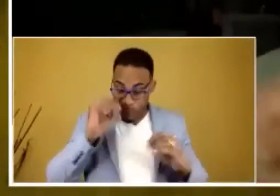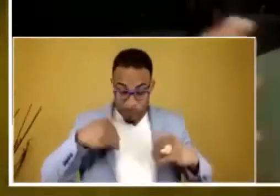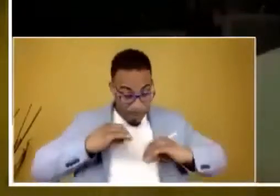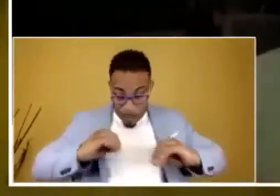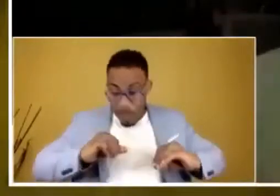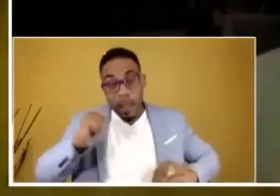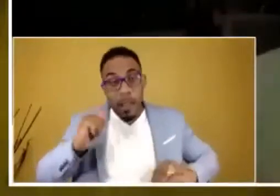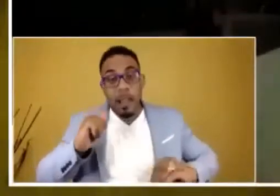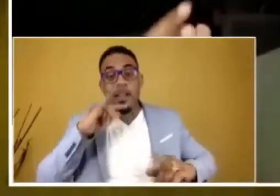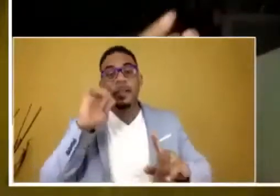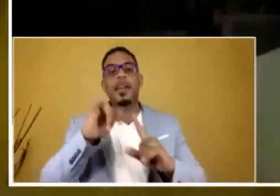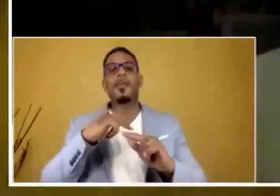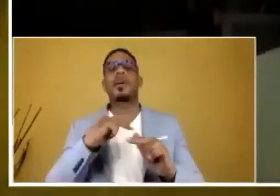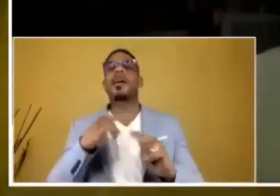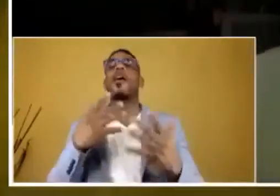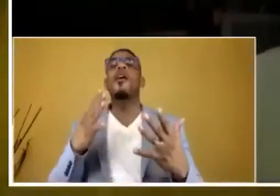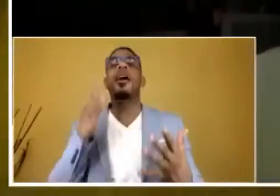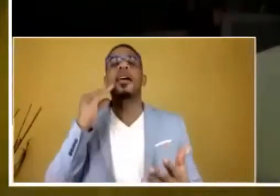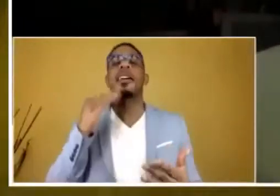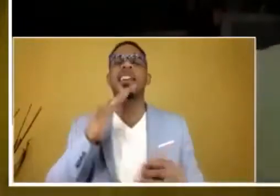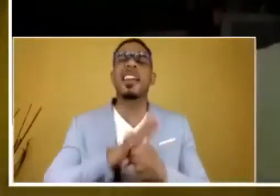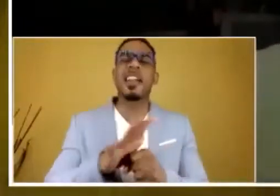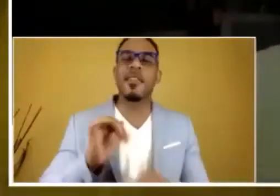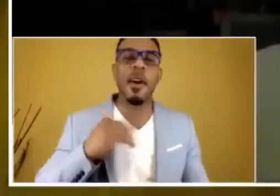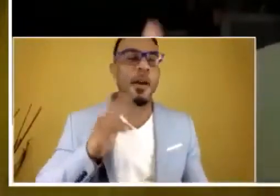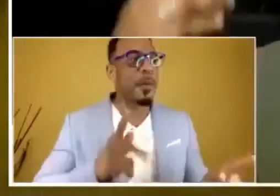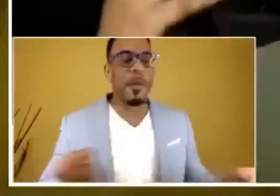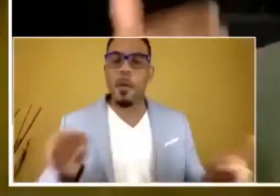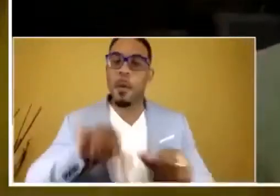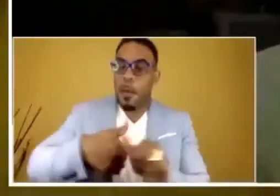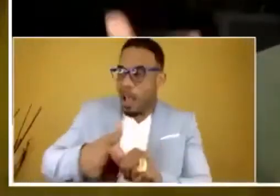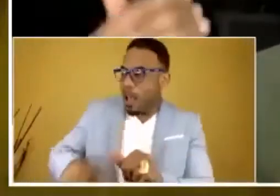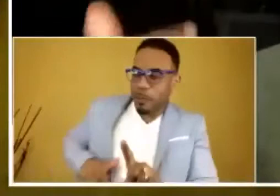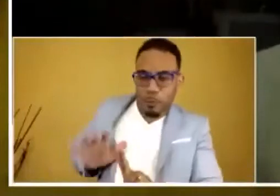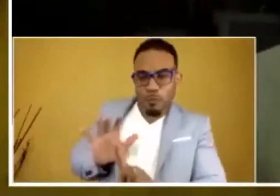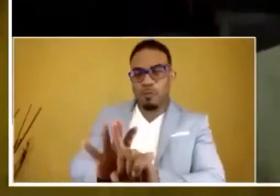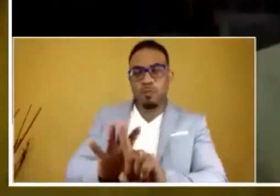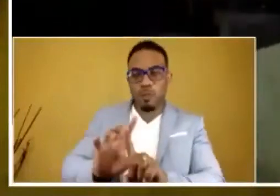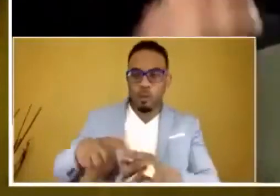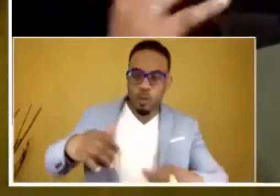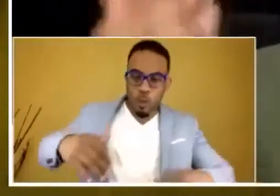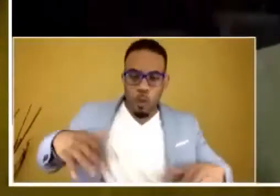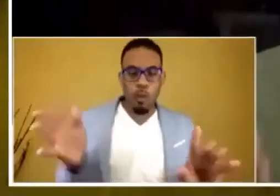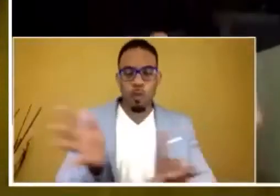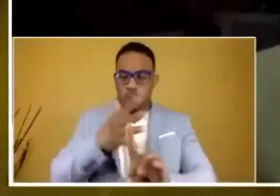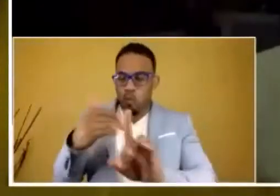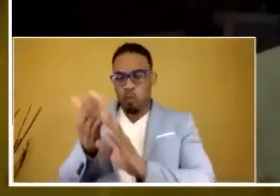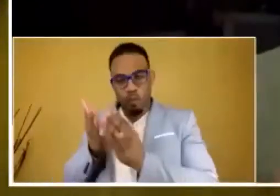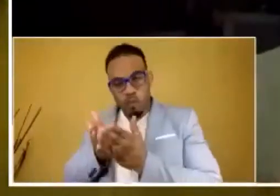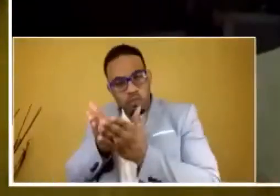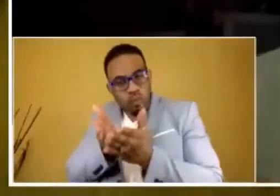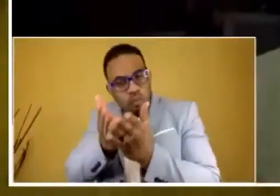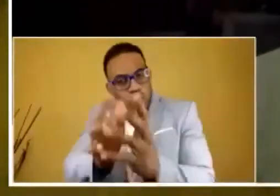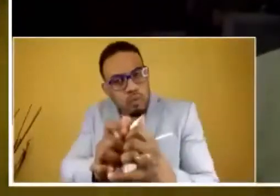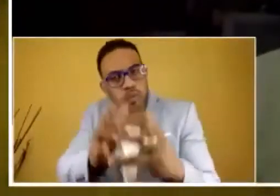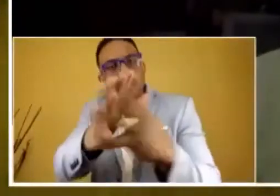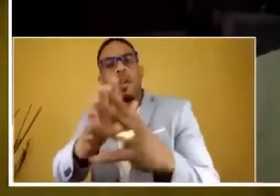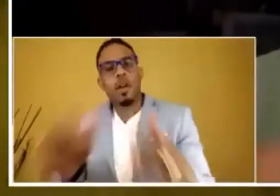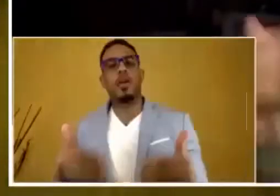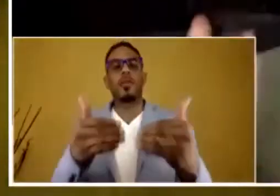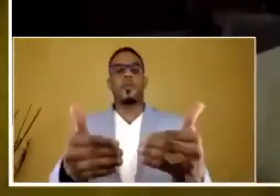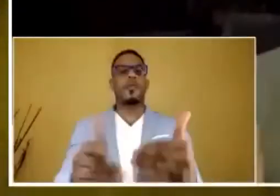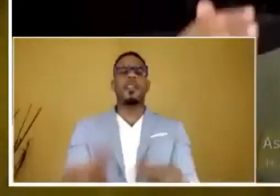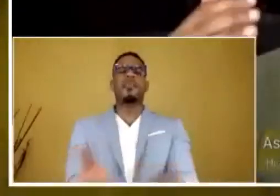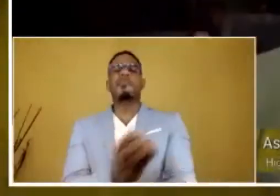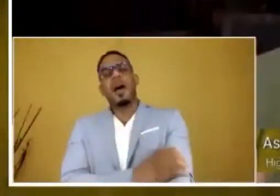it was that we have enough of our folks behind us, the wind in ourselves, enough to build a movement that is